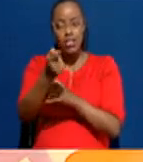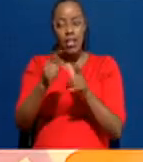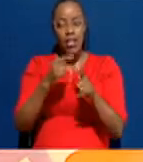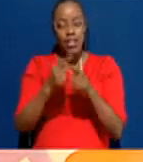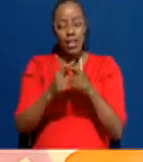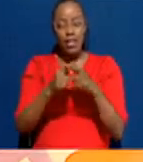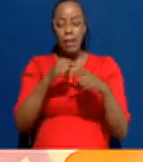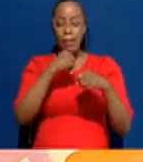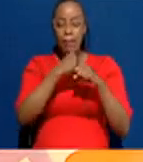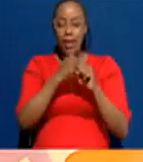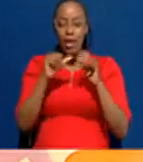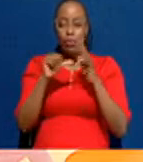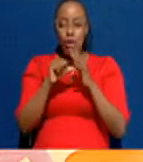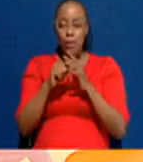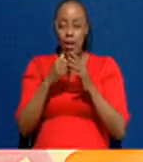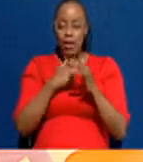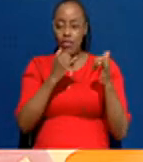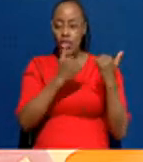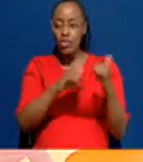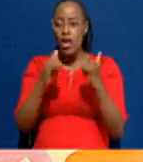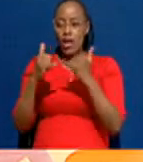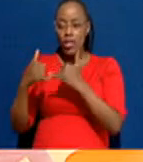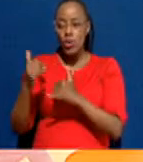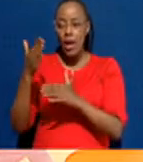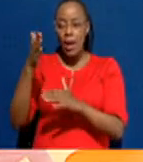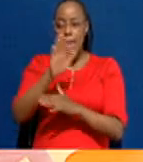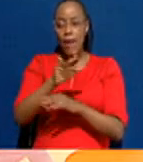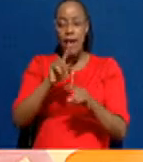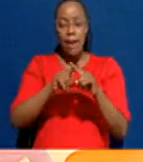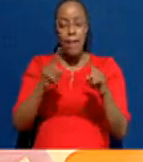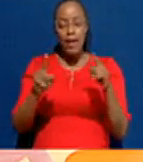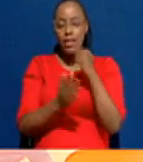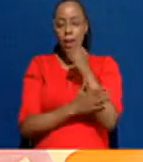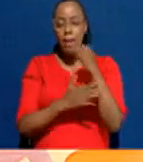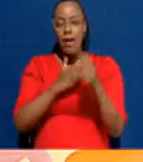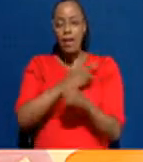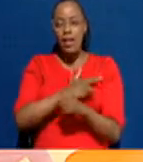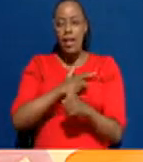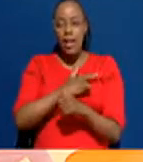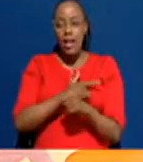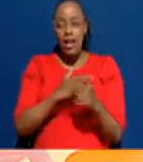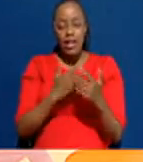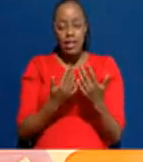ikamtatiza. And then he tried to come back, but unfortunately, hiyo shida